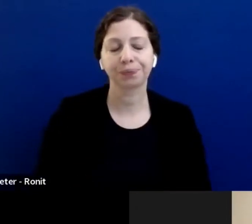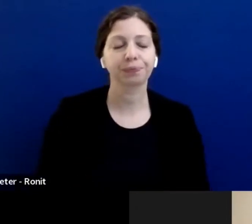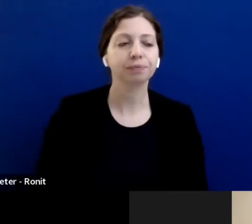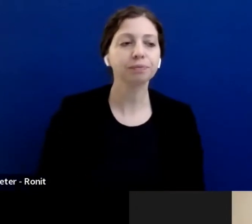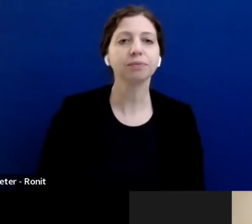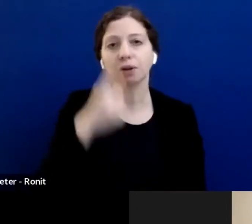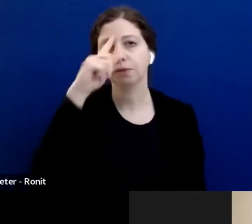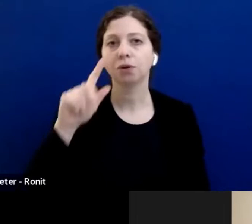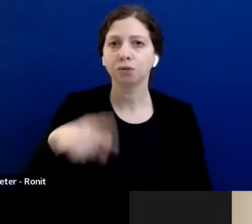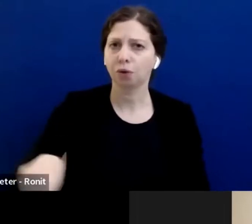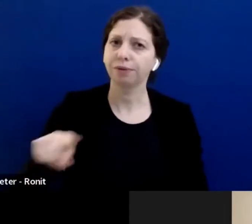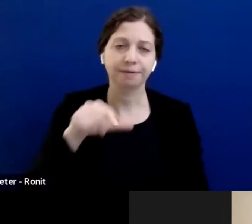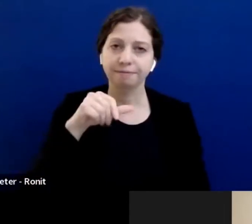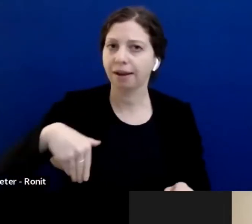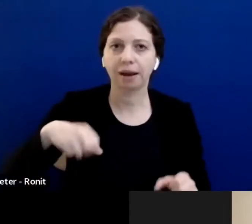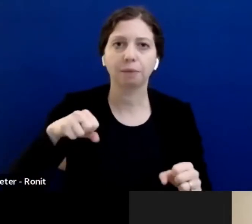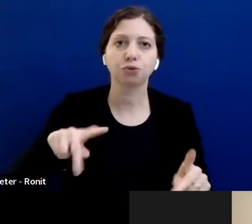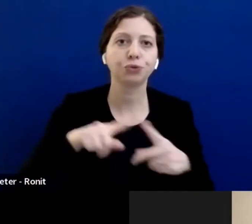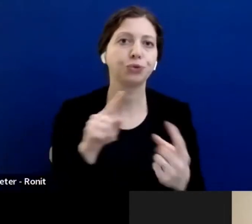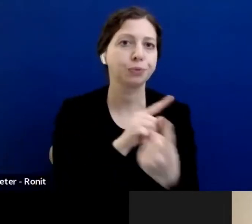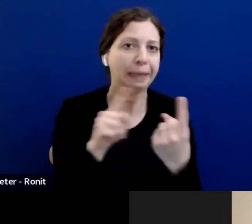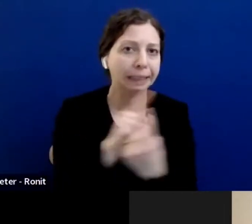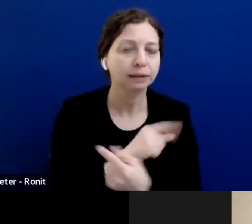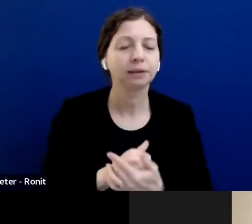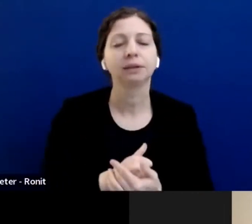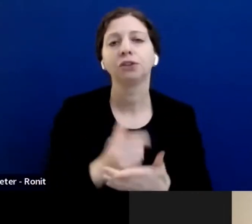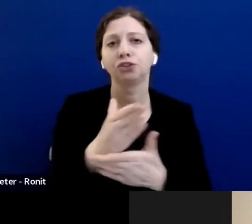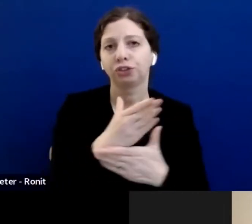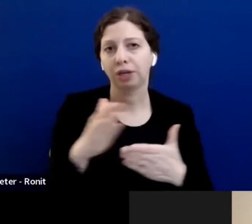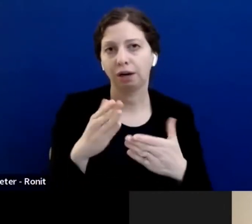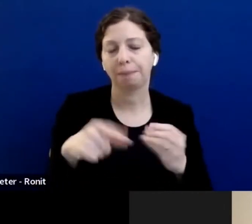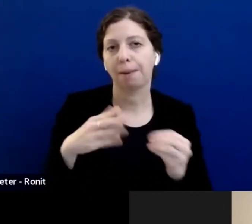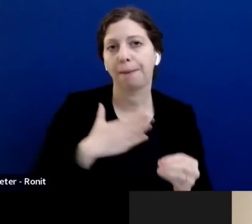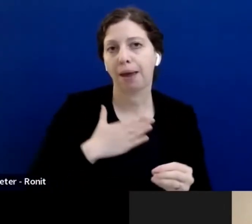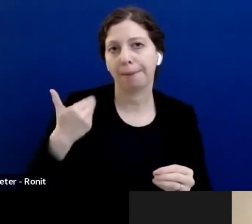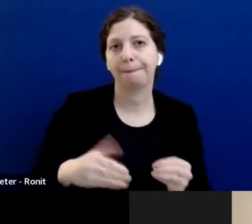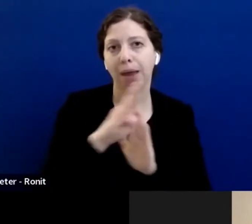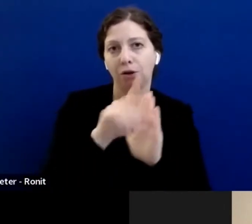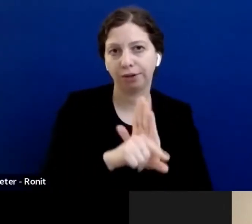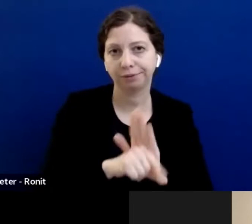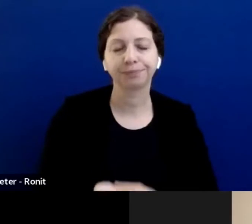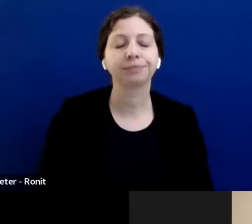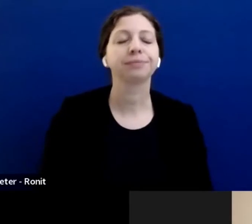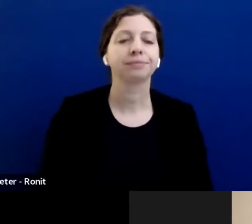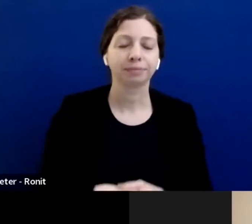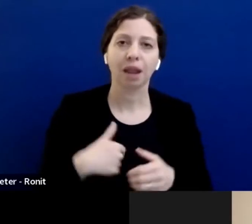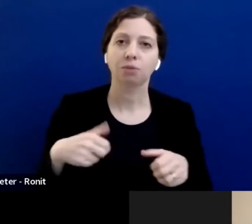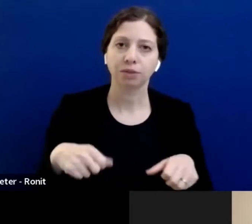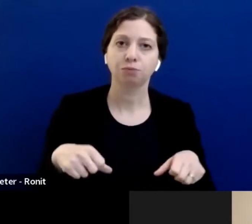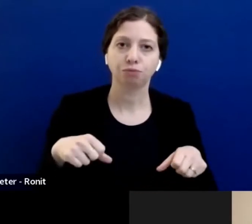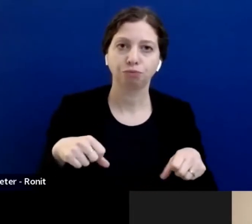have not had the chance to meet, let me start by just sharing a little bit about my background. I was privileged to join